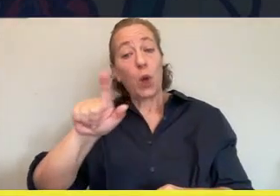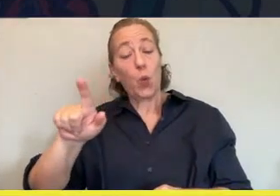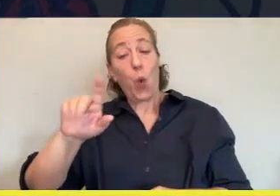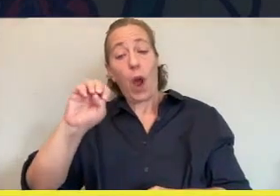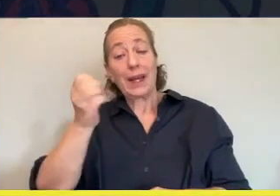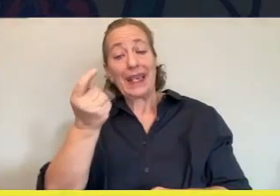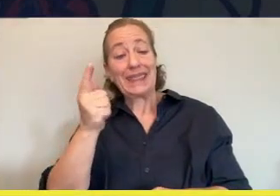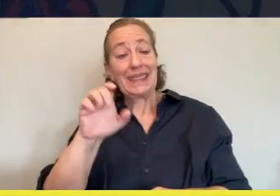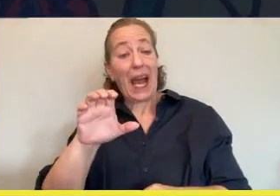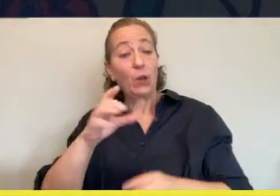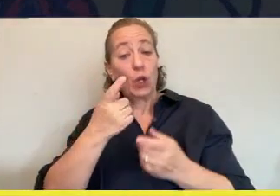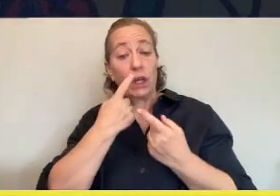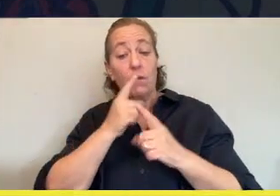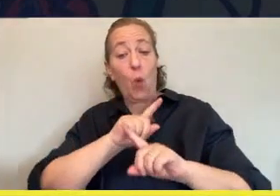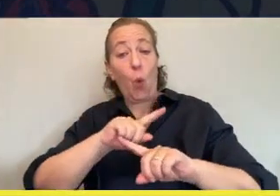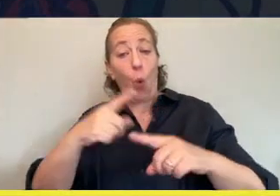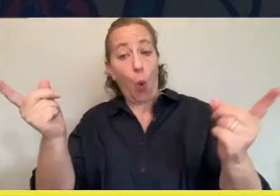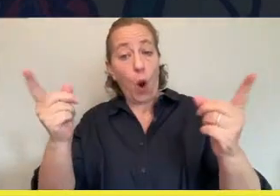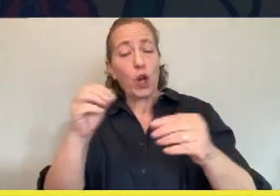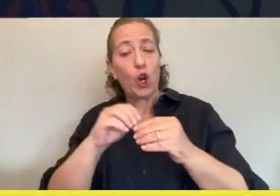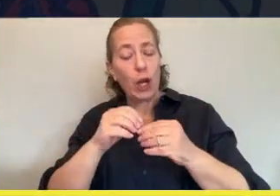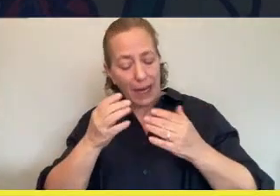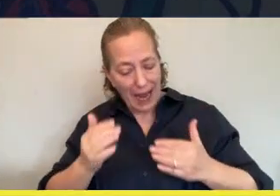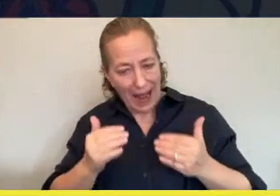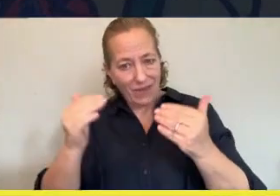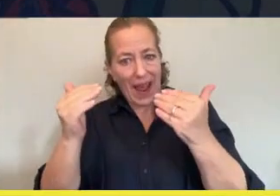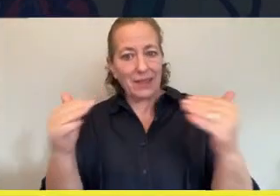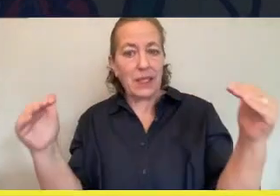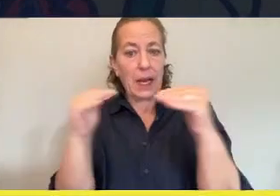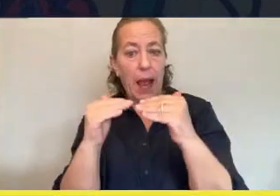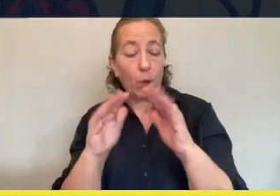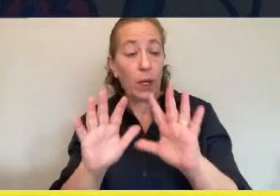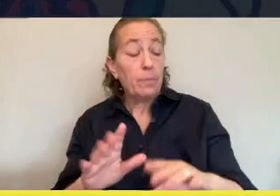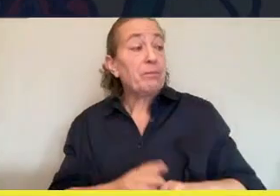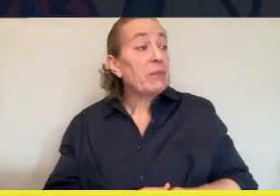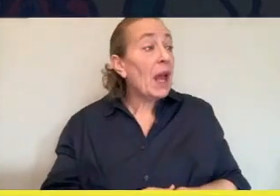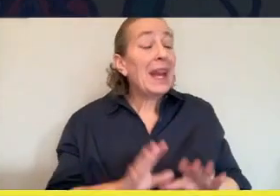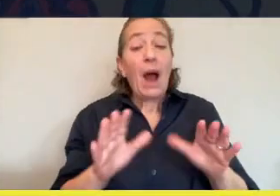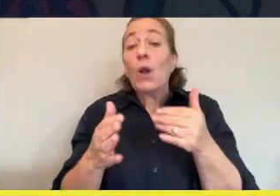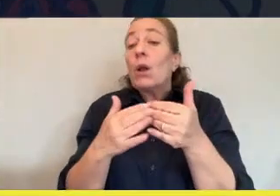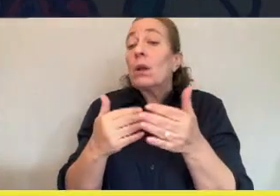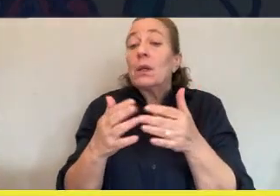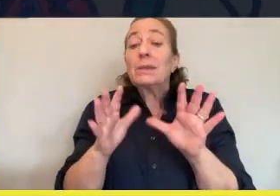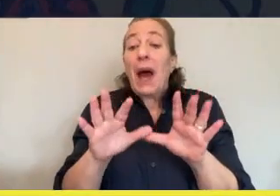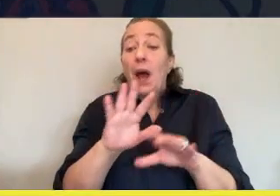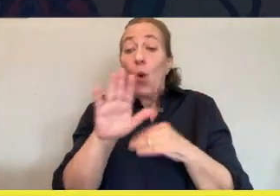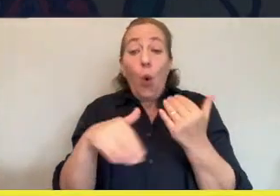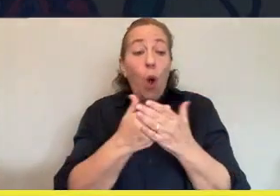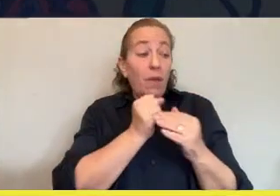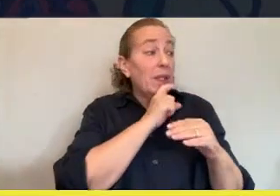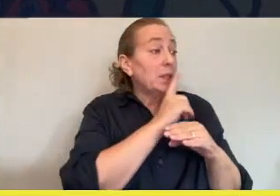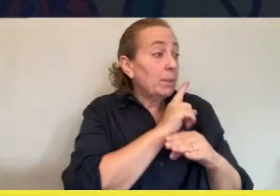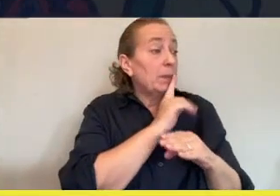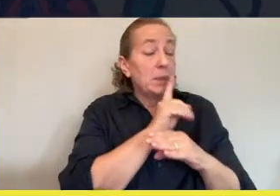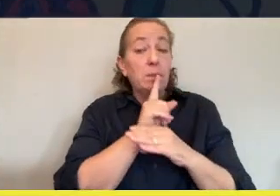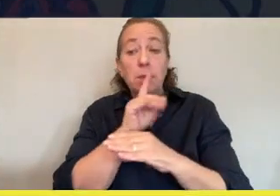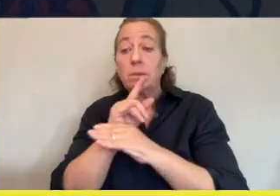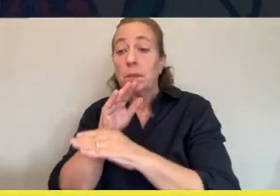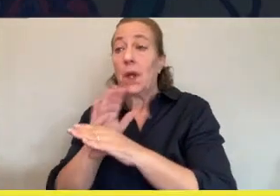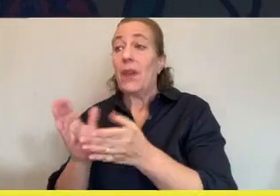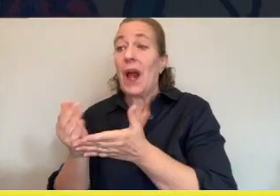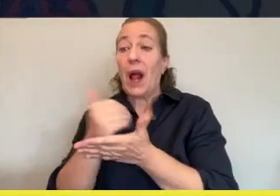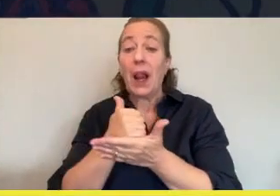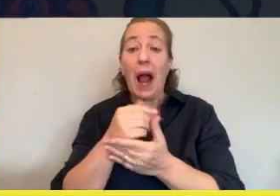equity. Despite all of these commitments, the collection of data on disability